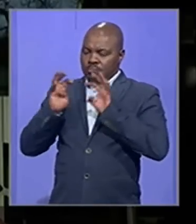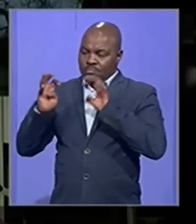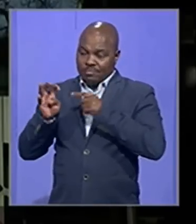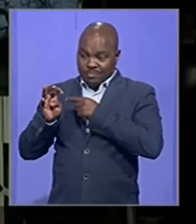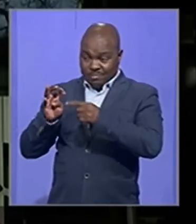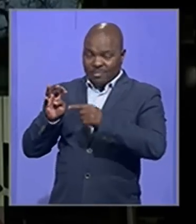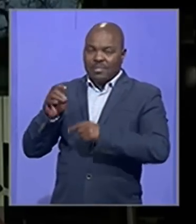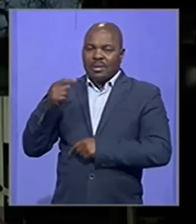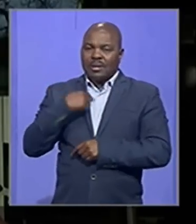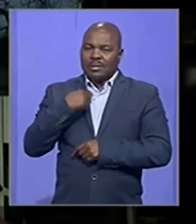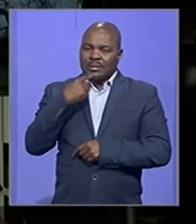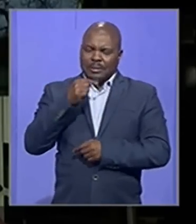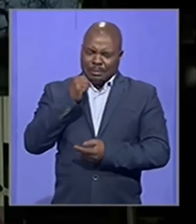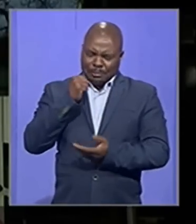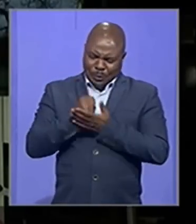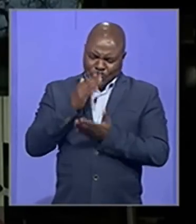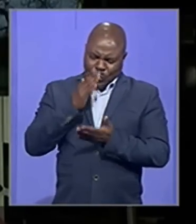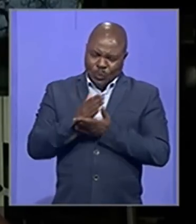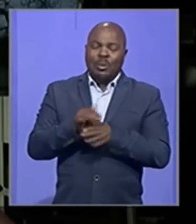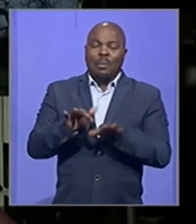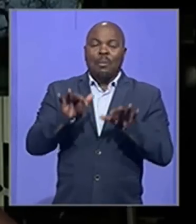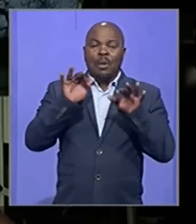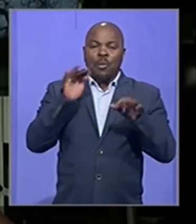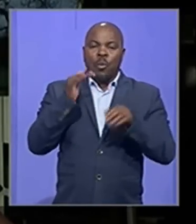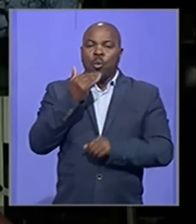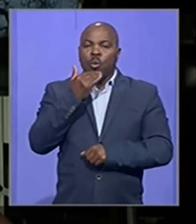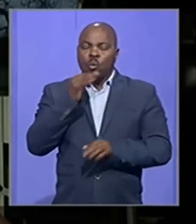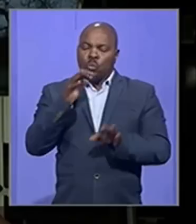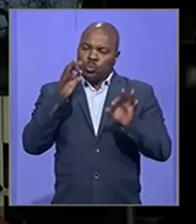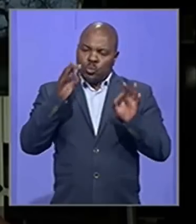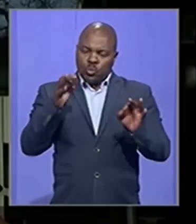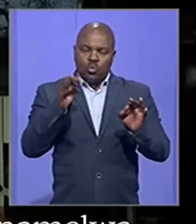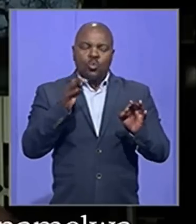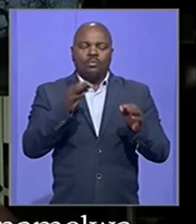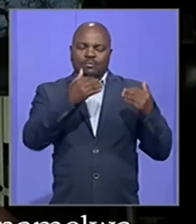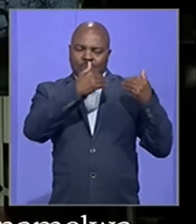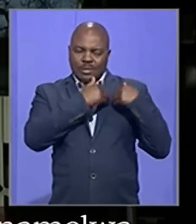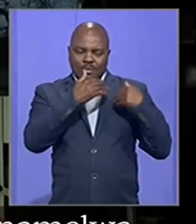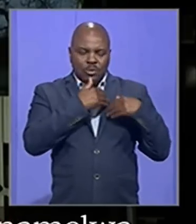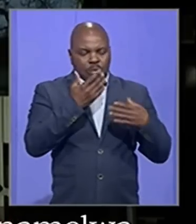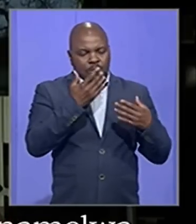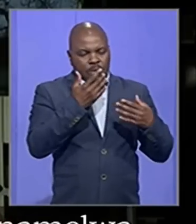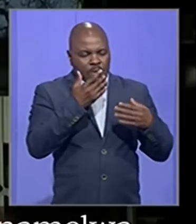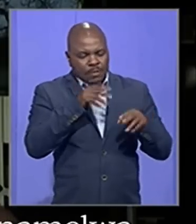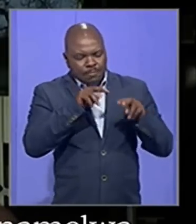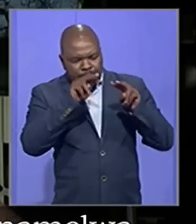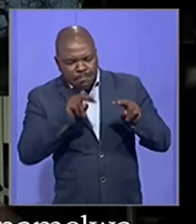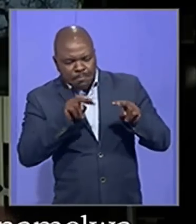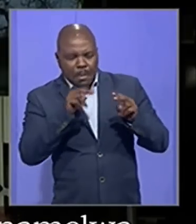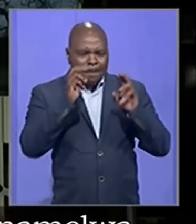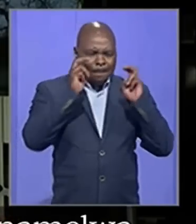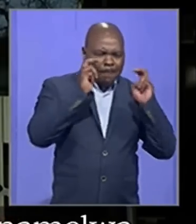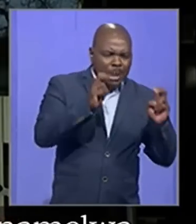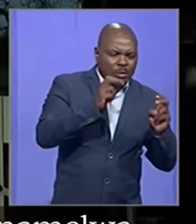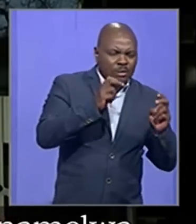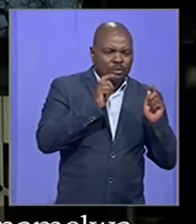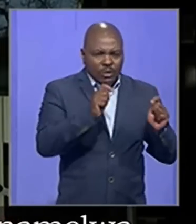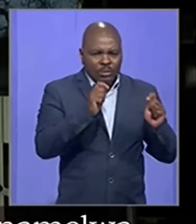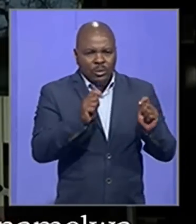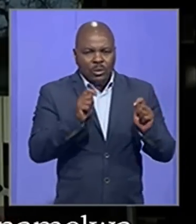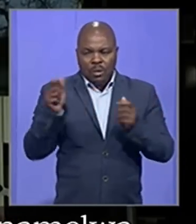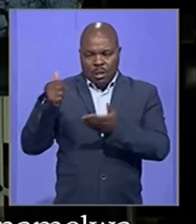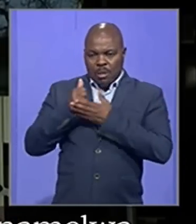jaana re netefatseng gore re na le batho ba e leng gore ba bereka ka dibese ba e leng gore ba tle go netefatsa jalo gore ba re thusa ka gore o tlhoka